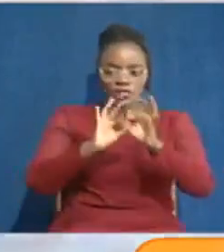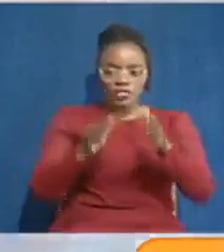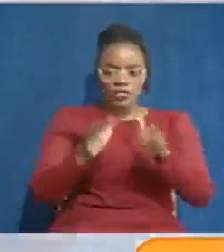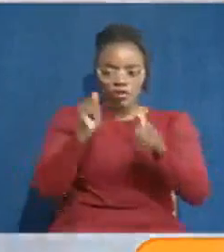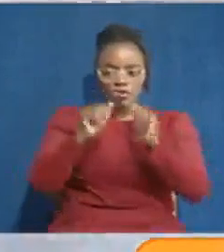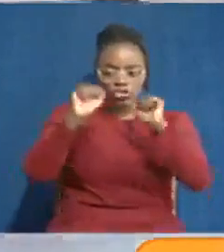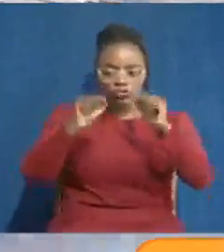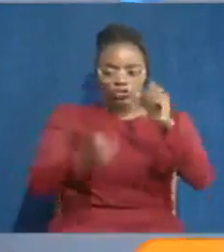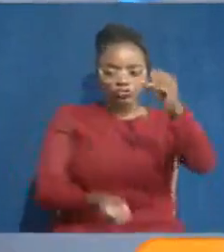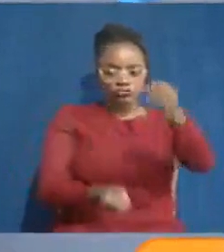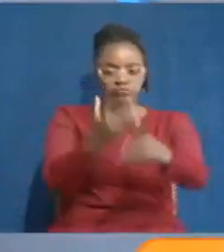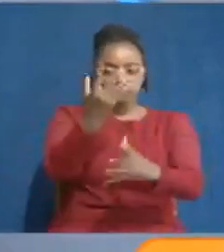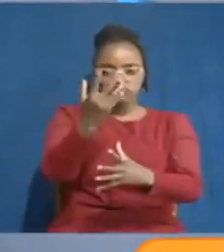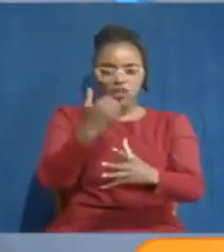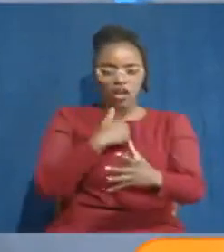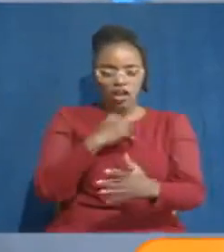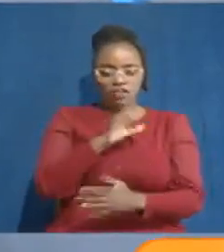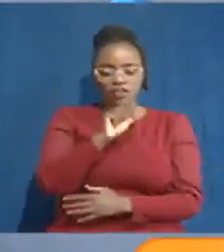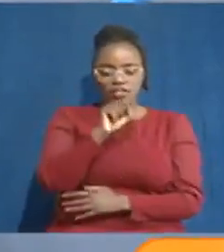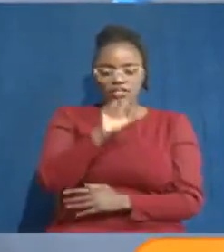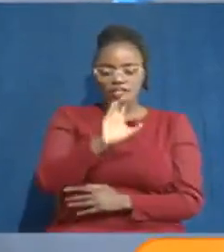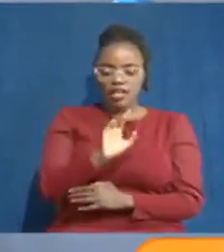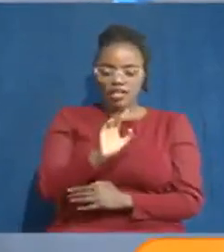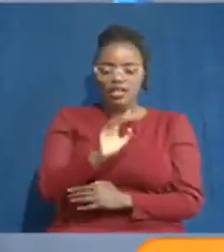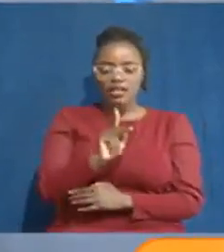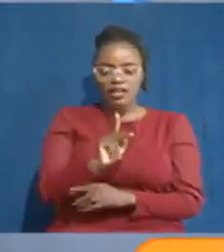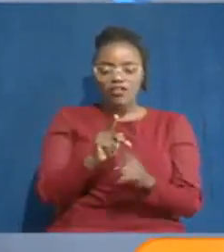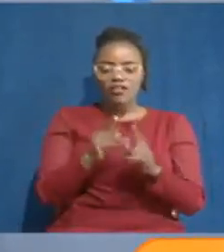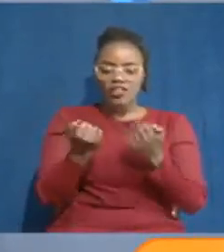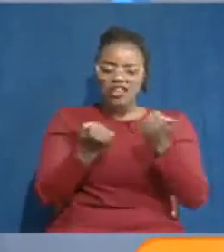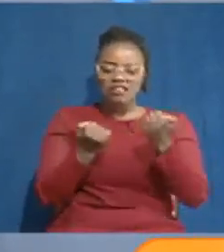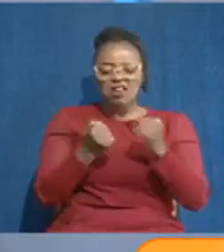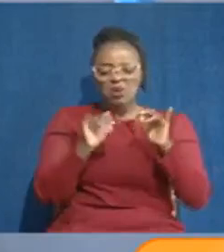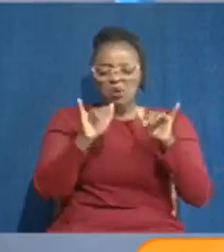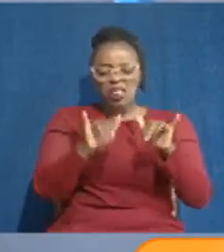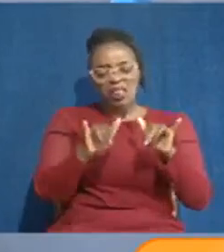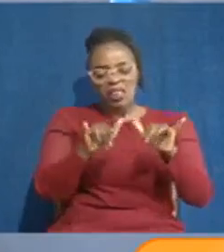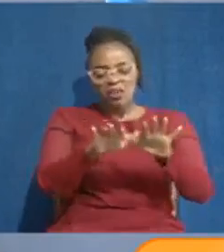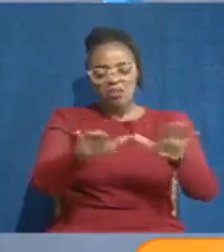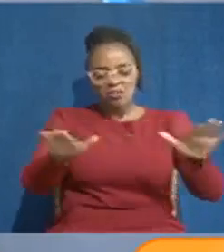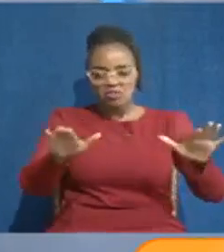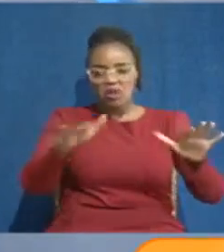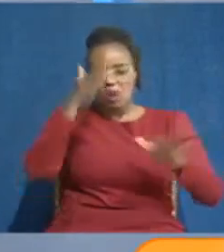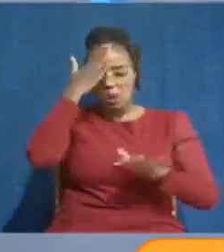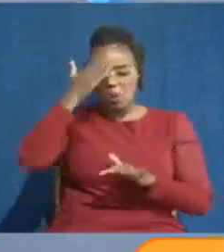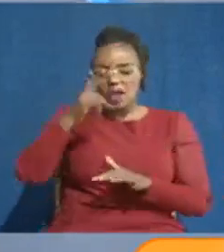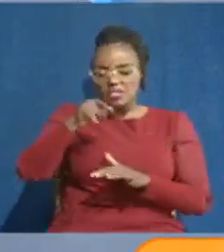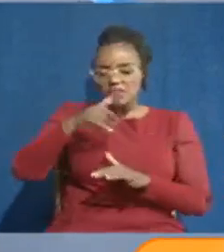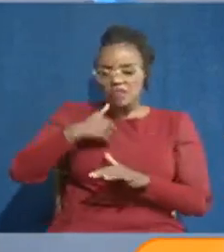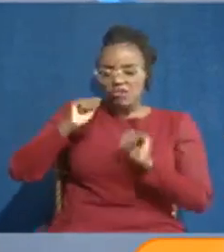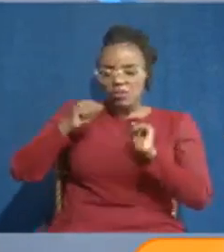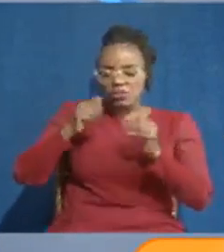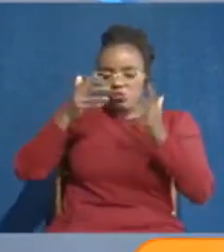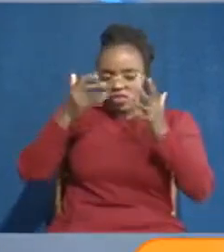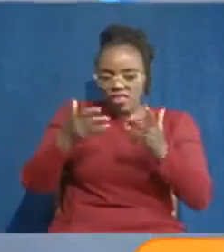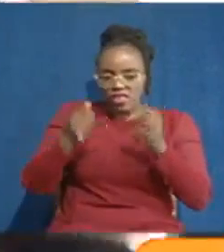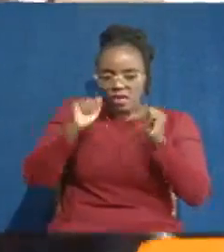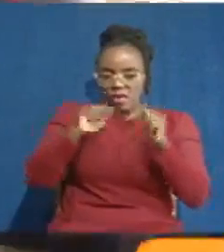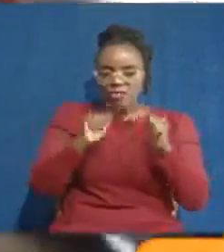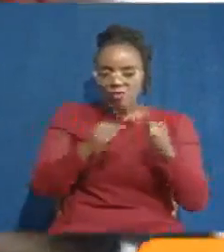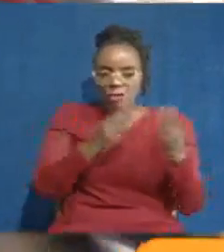we can form a stack. For vehicles, we lay them on the floor, so that the center of gravity can be as low as